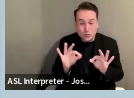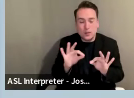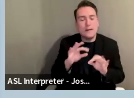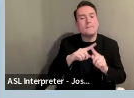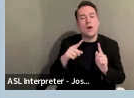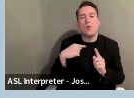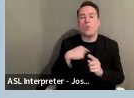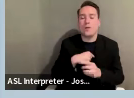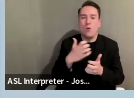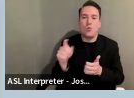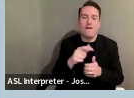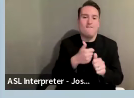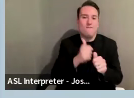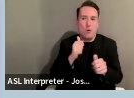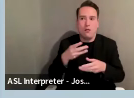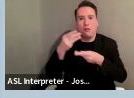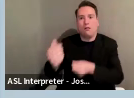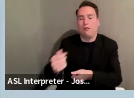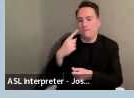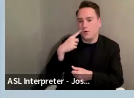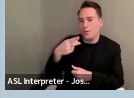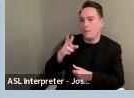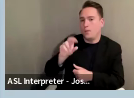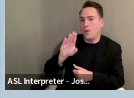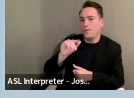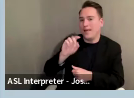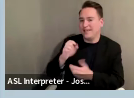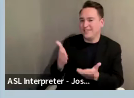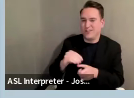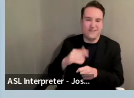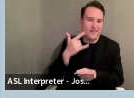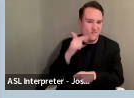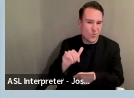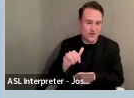help families avoid. It's more of those California probate fees.